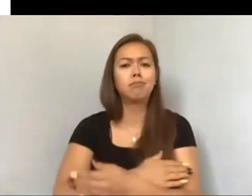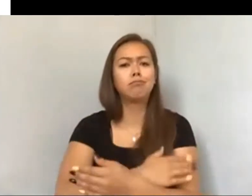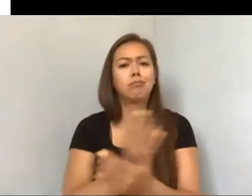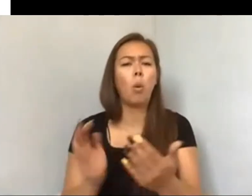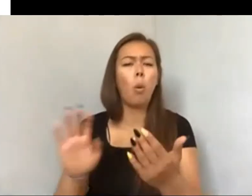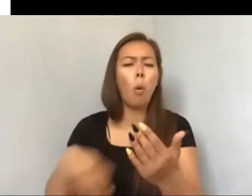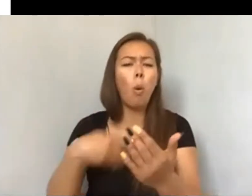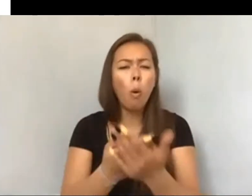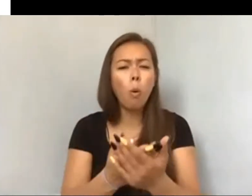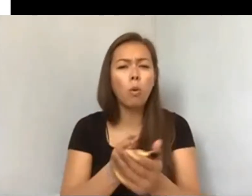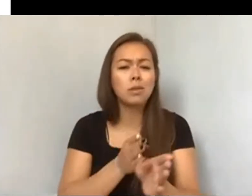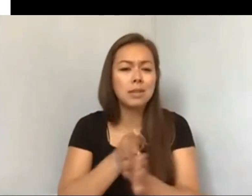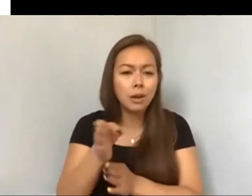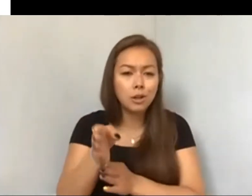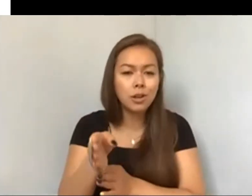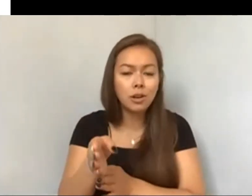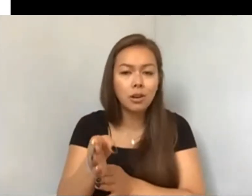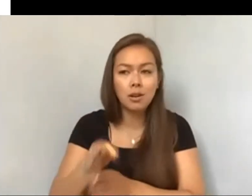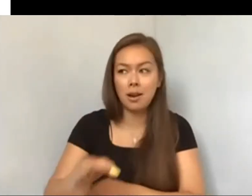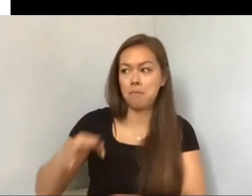everyone, including us. So,